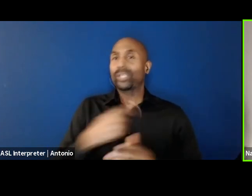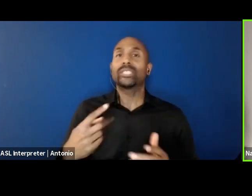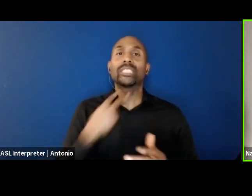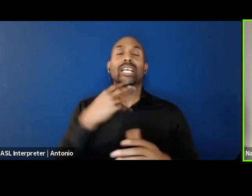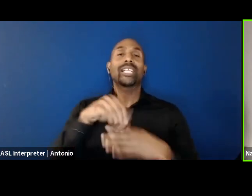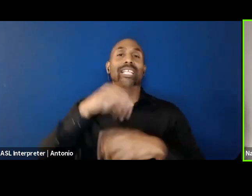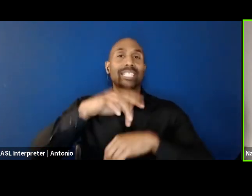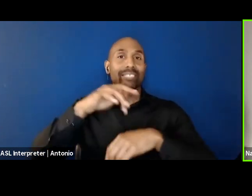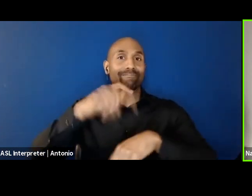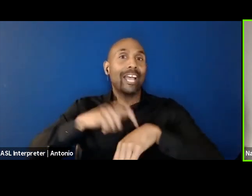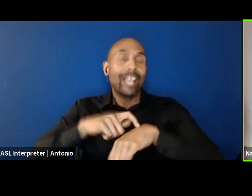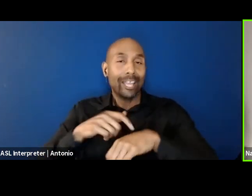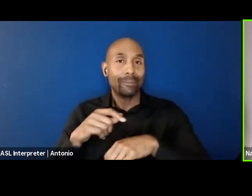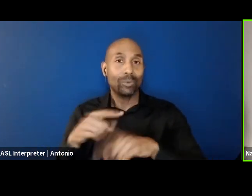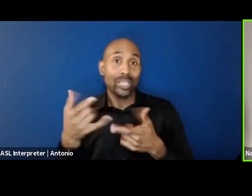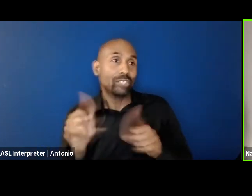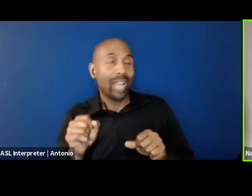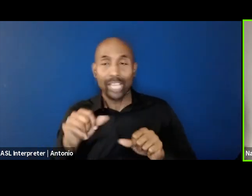said.